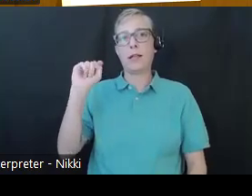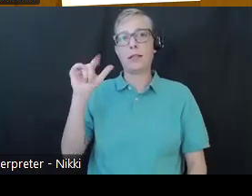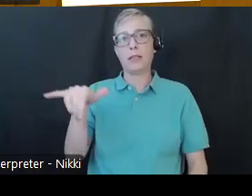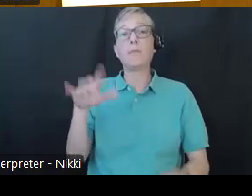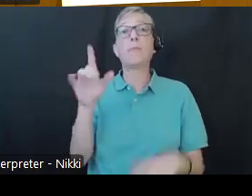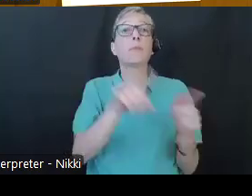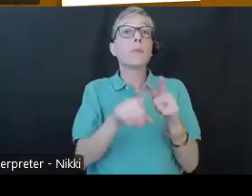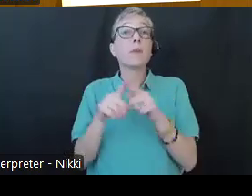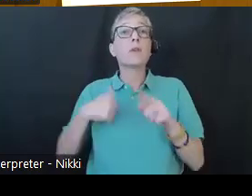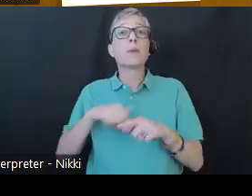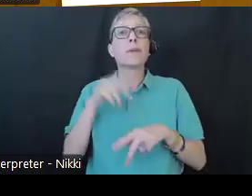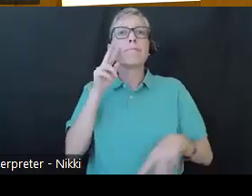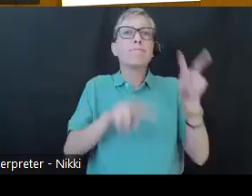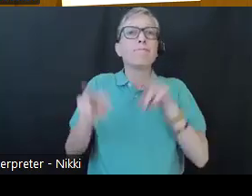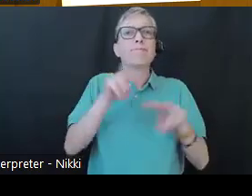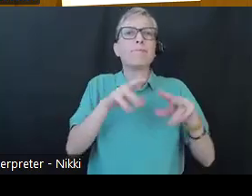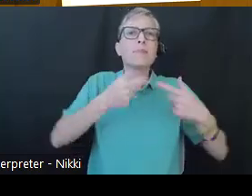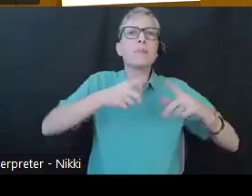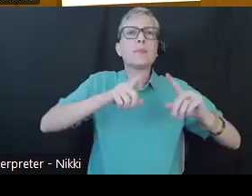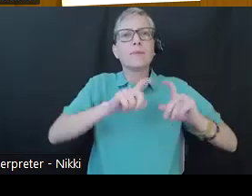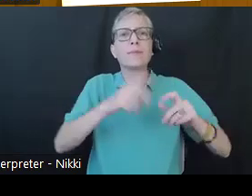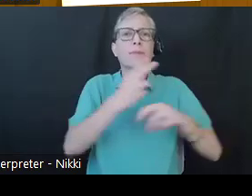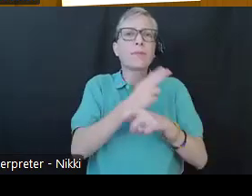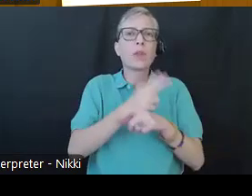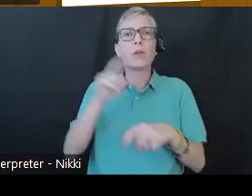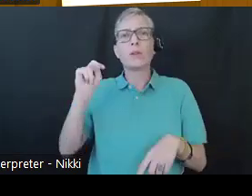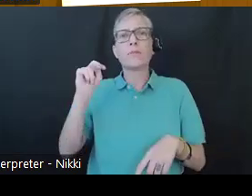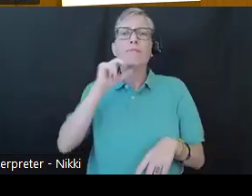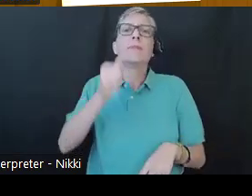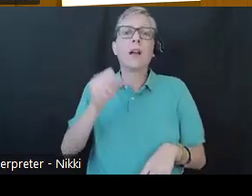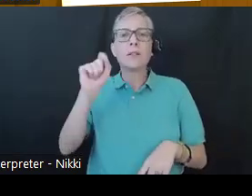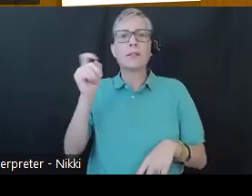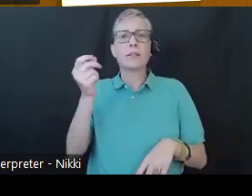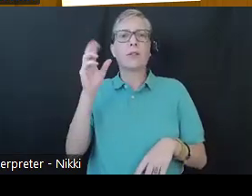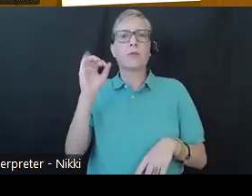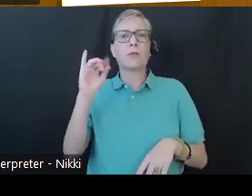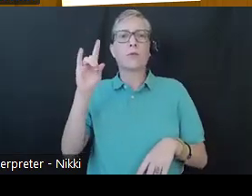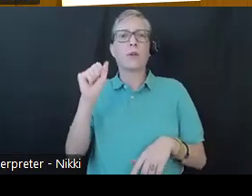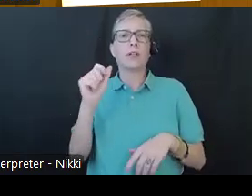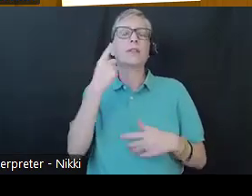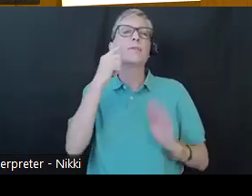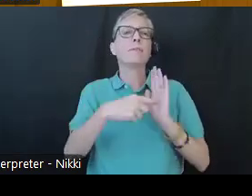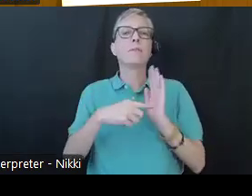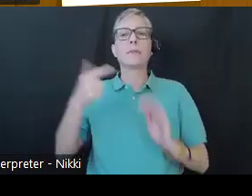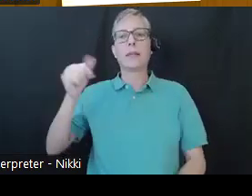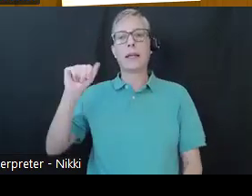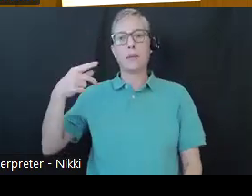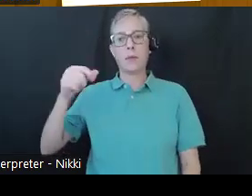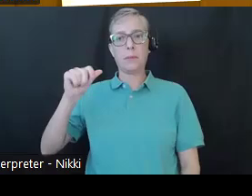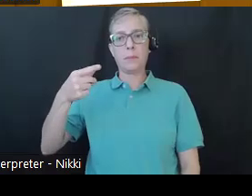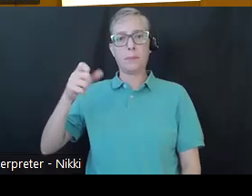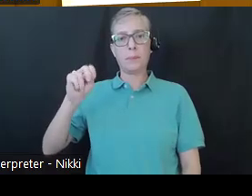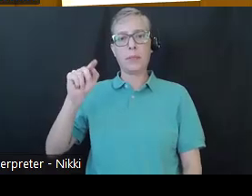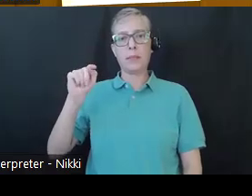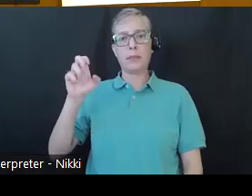and TTX, which is a pufferfish toxin that I wanted to just mention because we've started this trial, and I know our